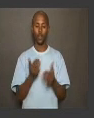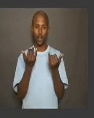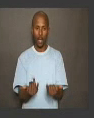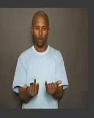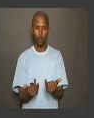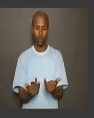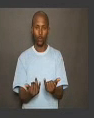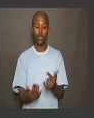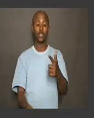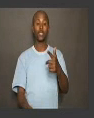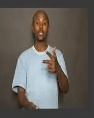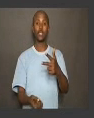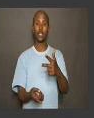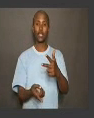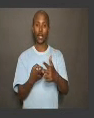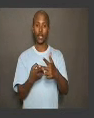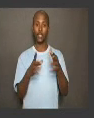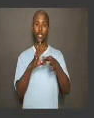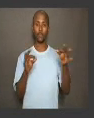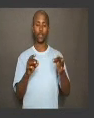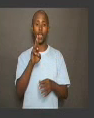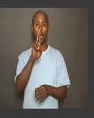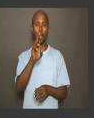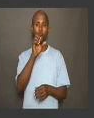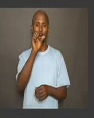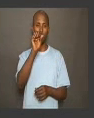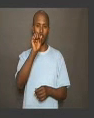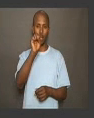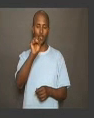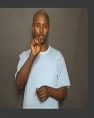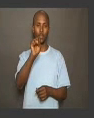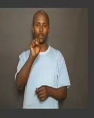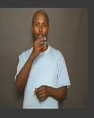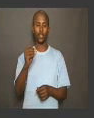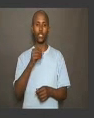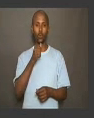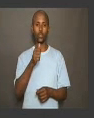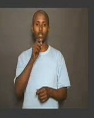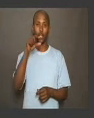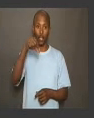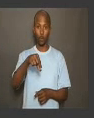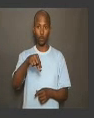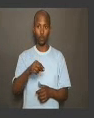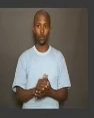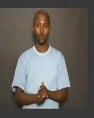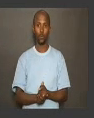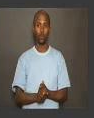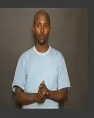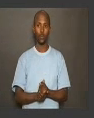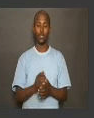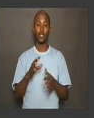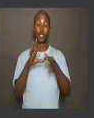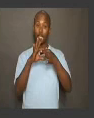Now, for the third statement, R or S and P and not Q.